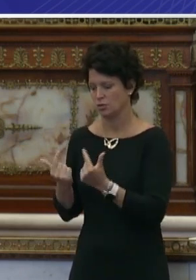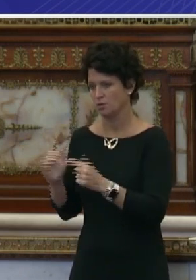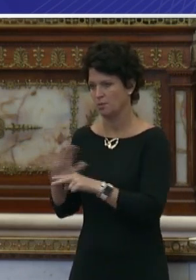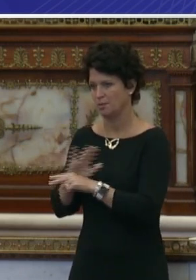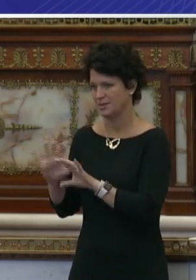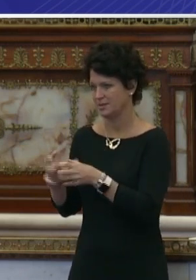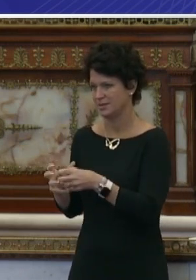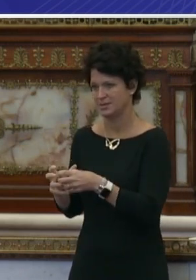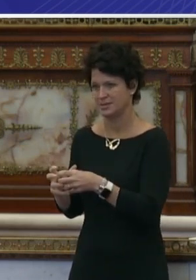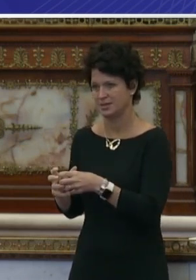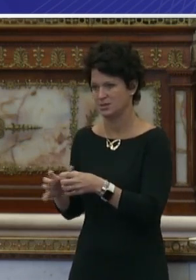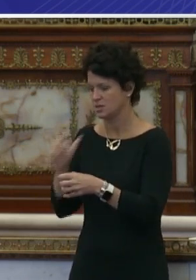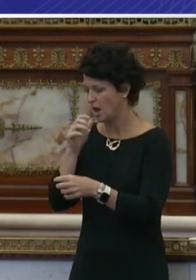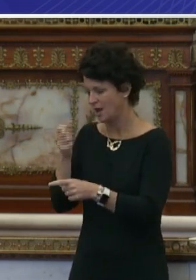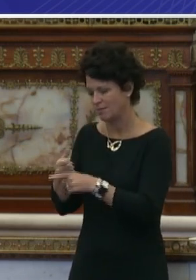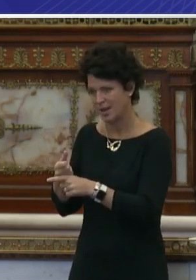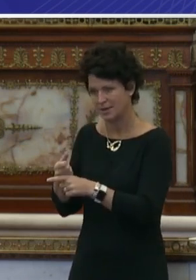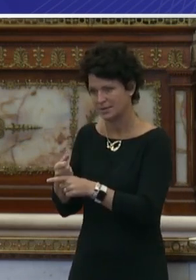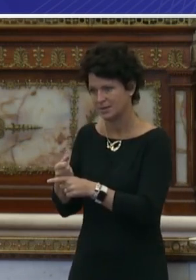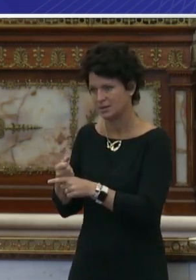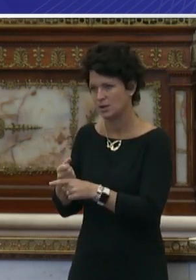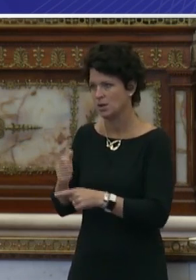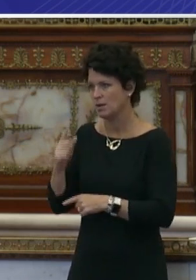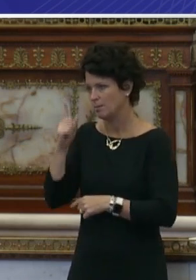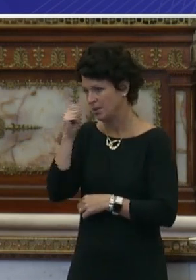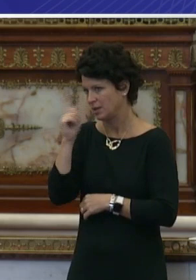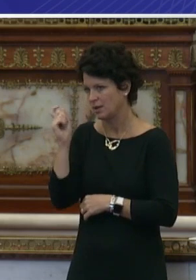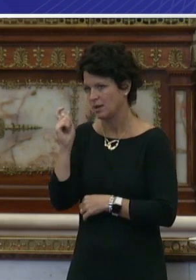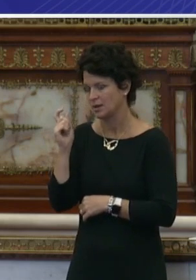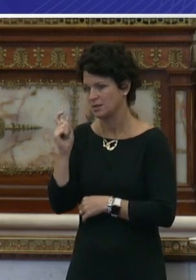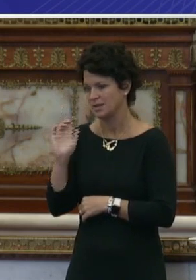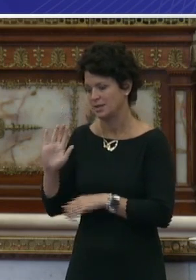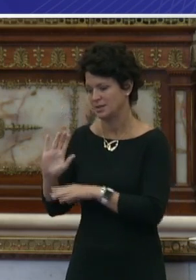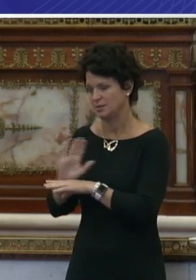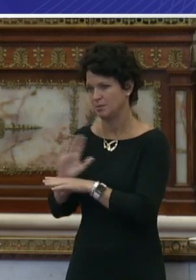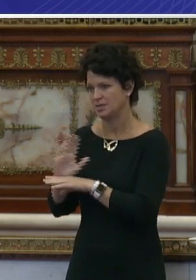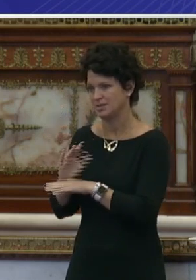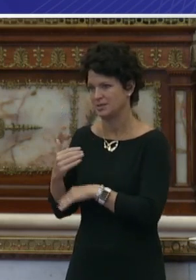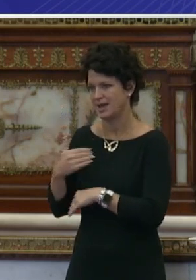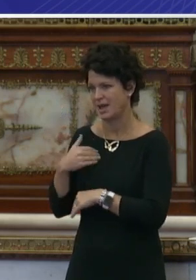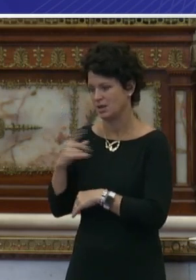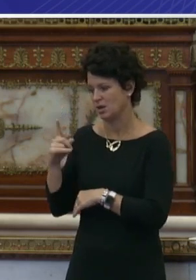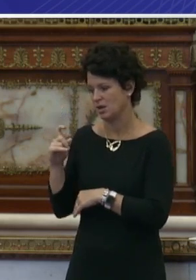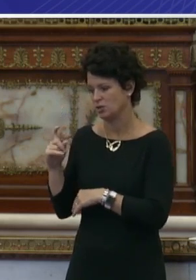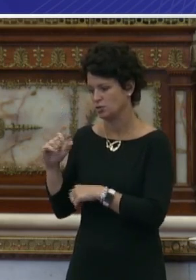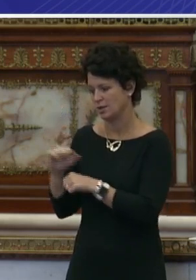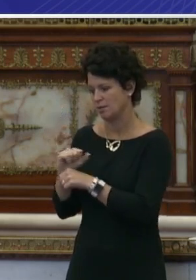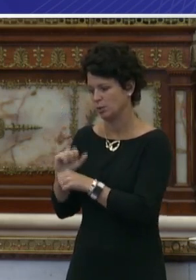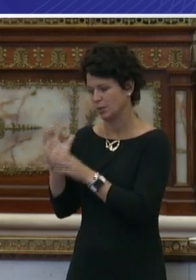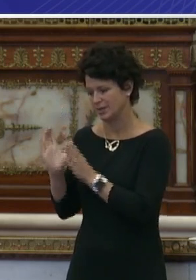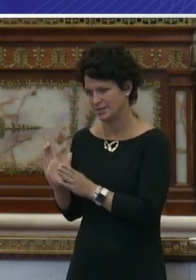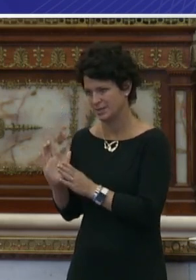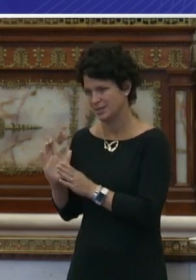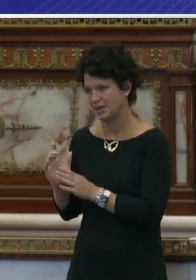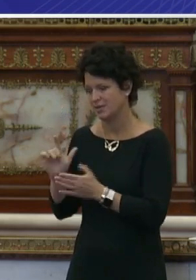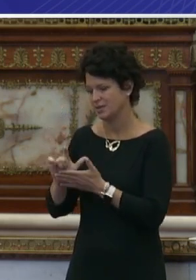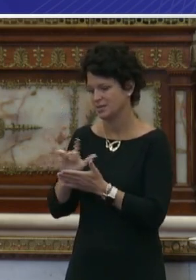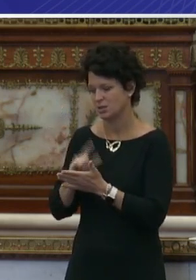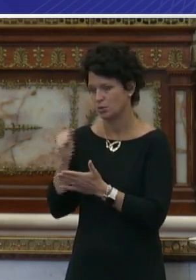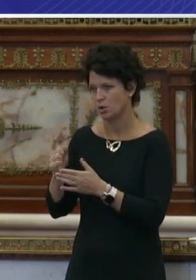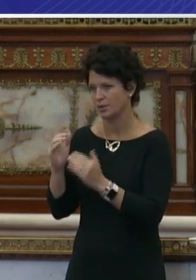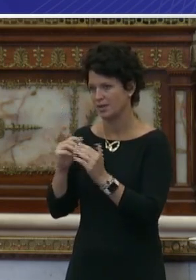would not be affected by this legislation because his business has, I believe he said, about 100 employees, and this legislation will